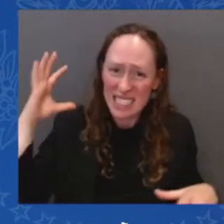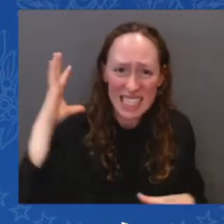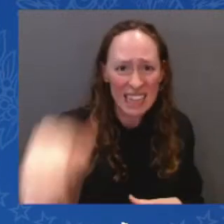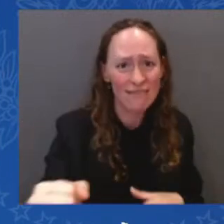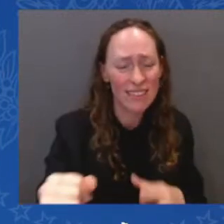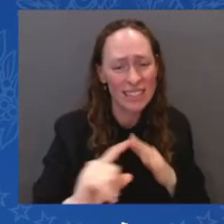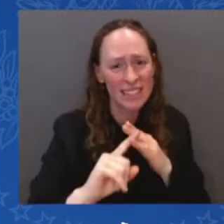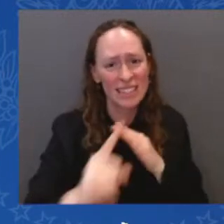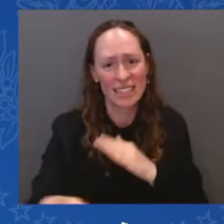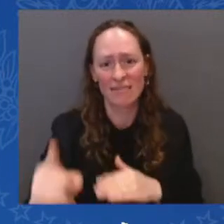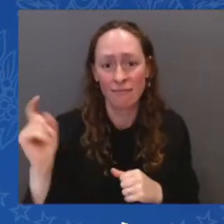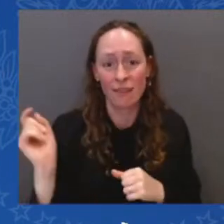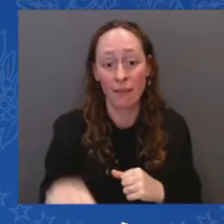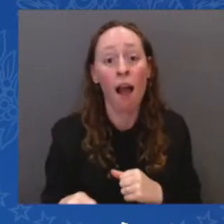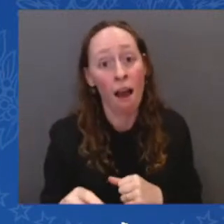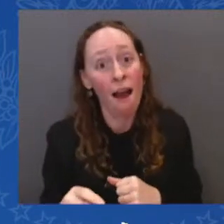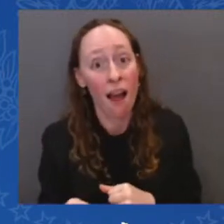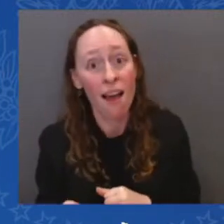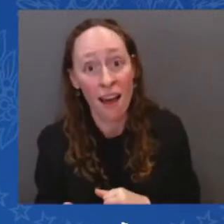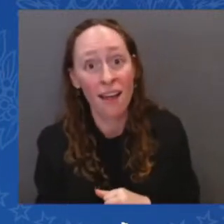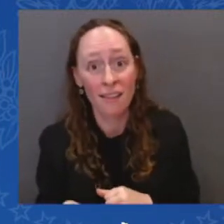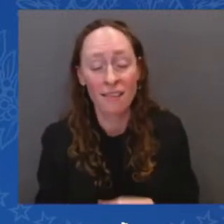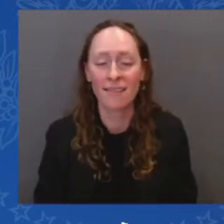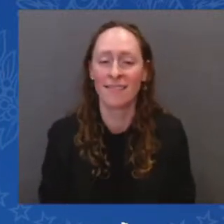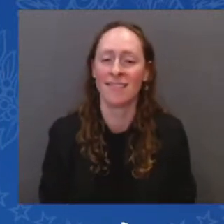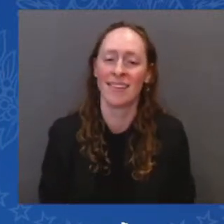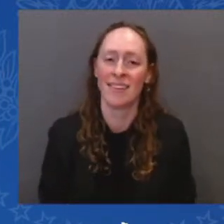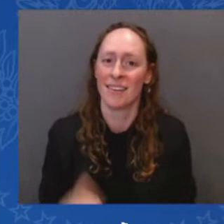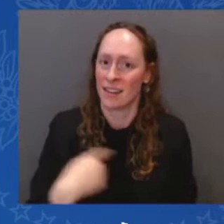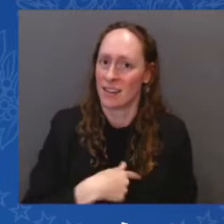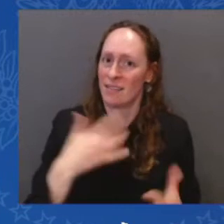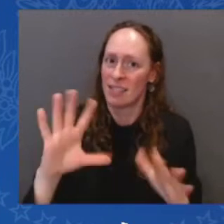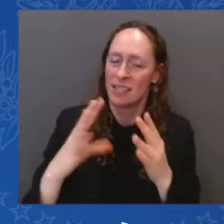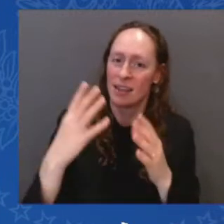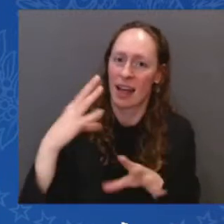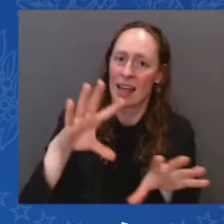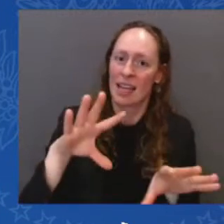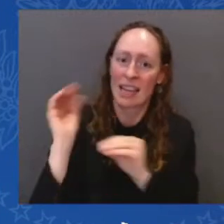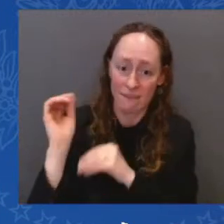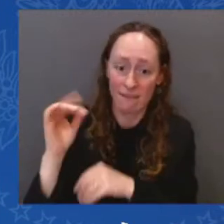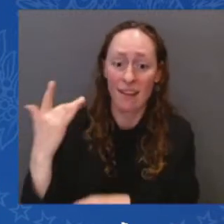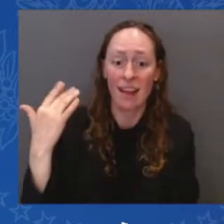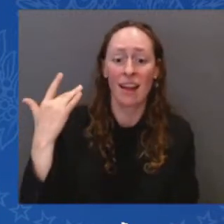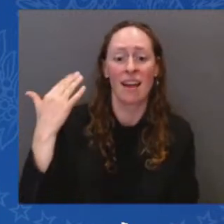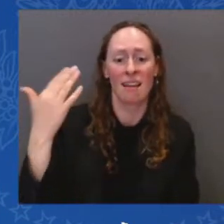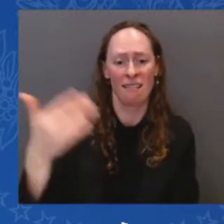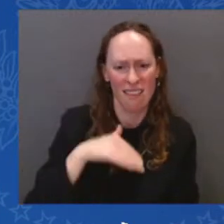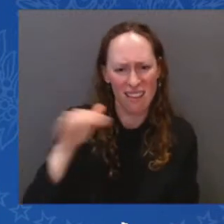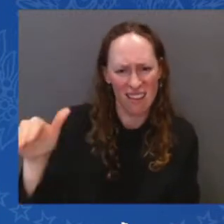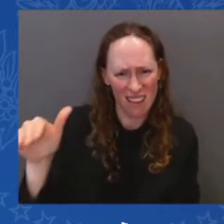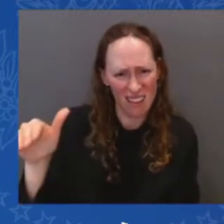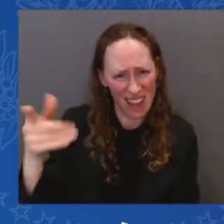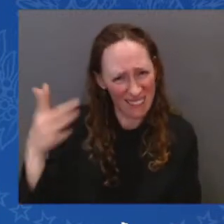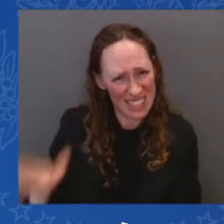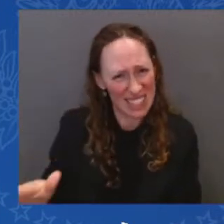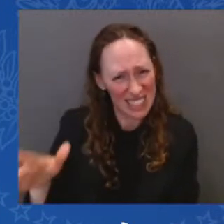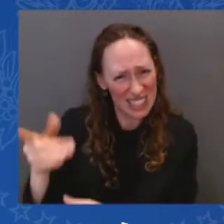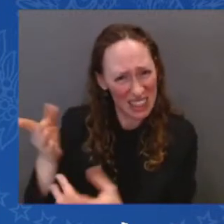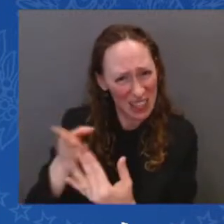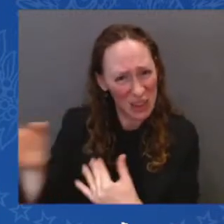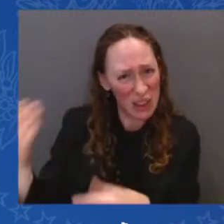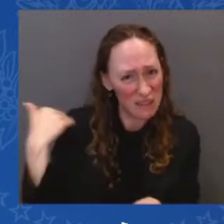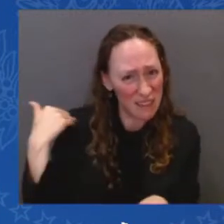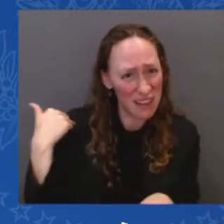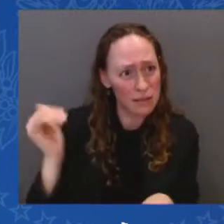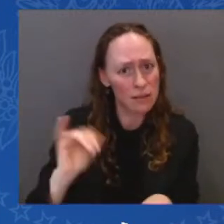And afterwards I asked, "Hey, General, has this happened to you before?" And Mark said, "Oh, yes, sir. I've been blown up about